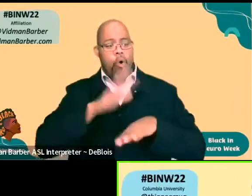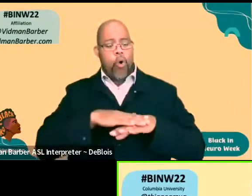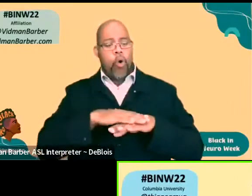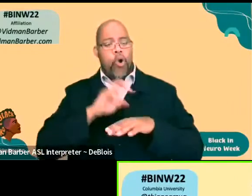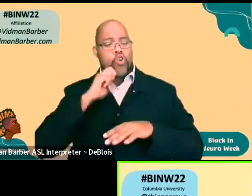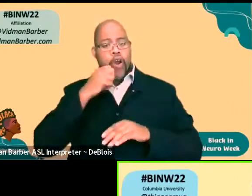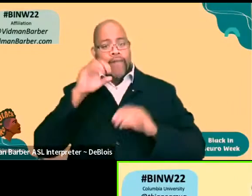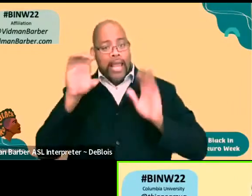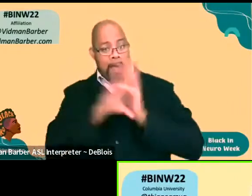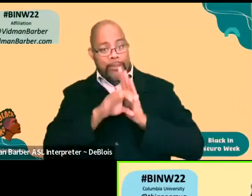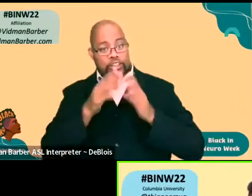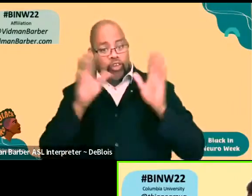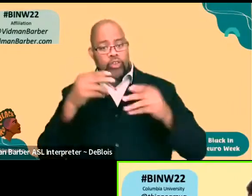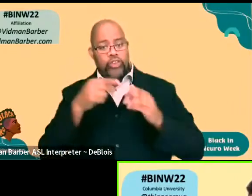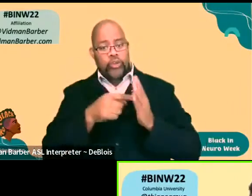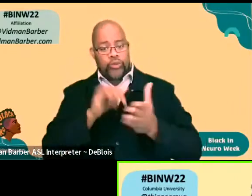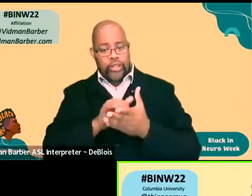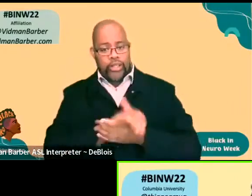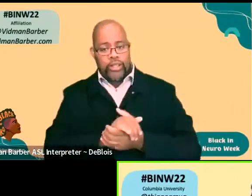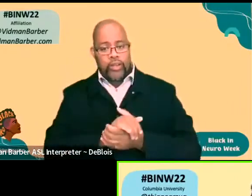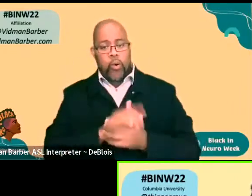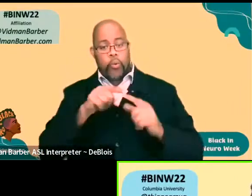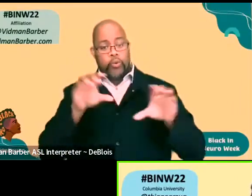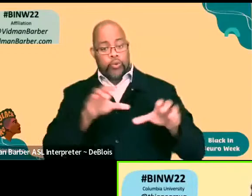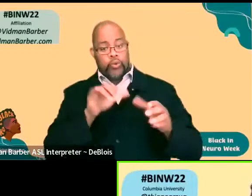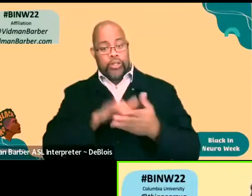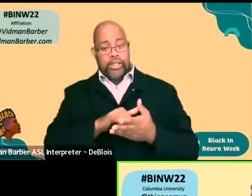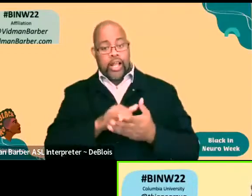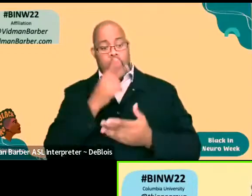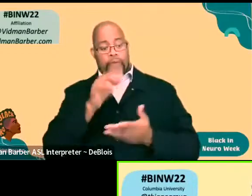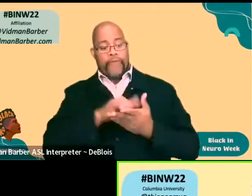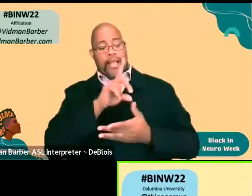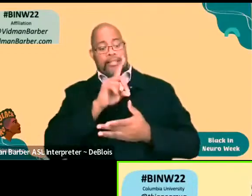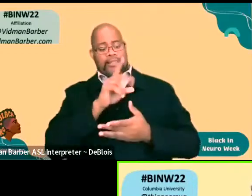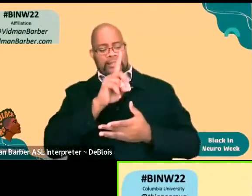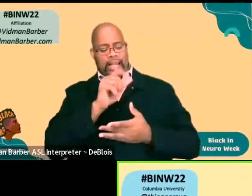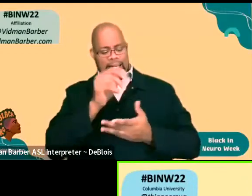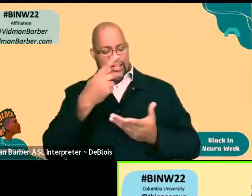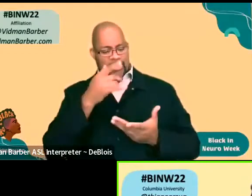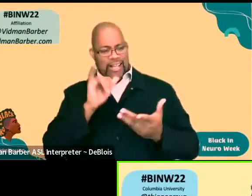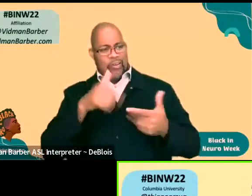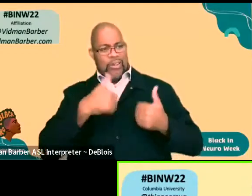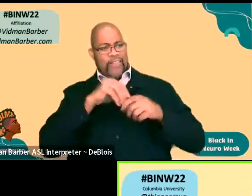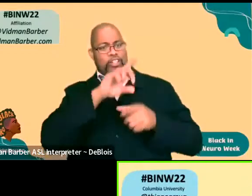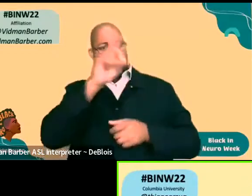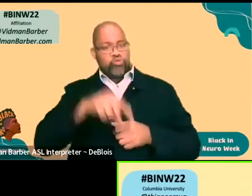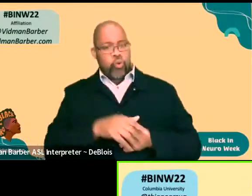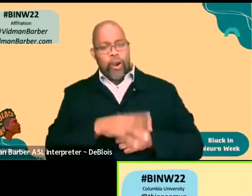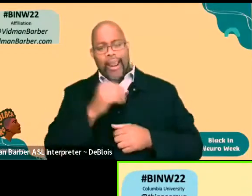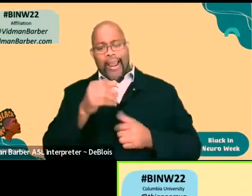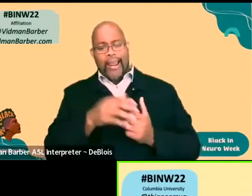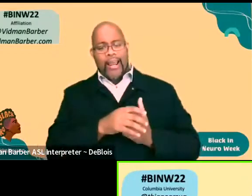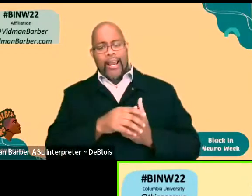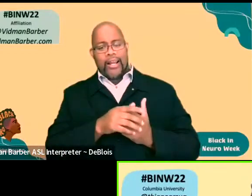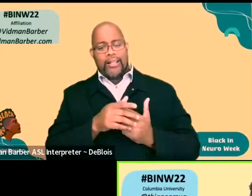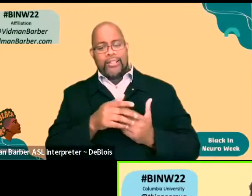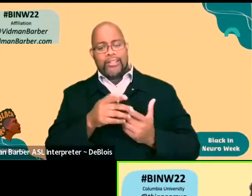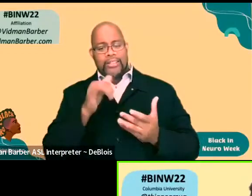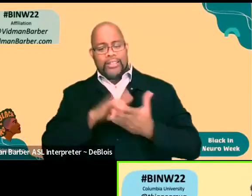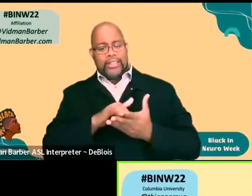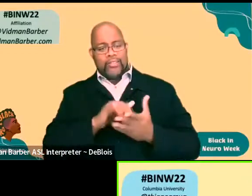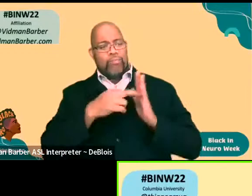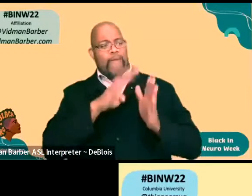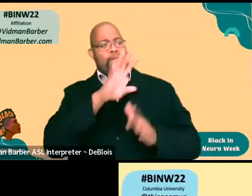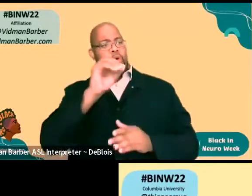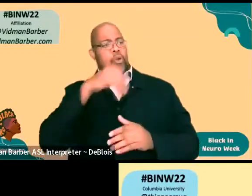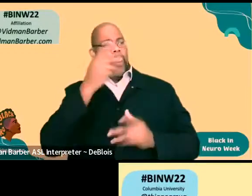general that shows like no one does. And then when they do, and you look at that data, is like you live in Detroit and you examine 40 white people.